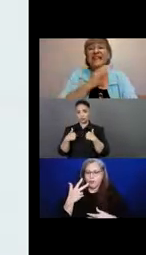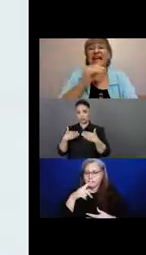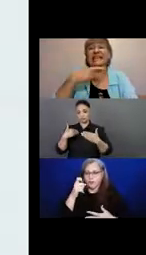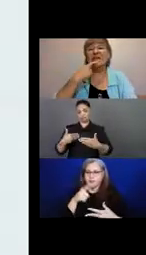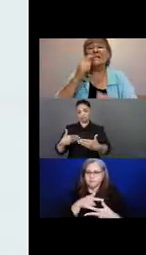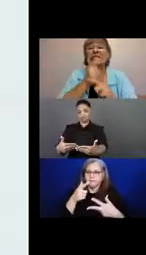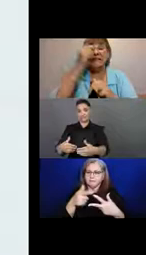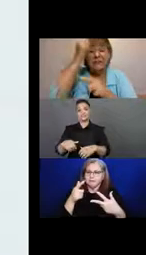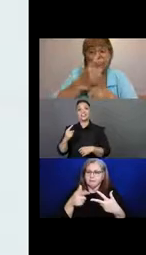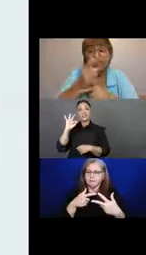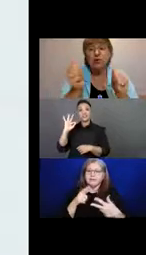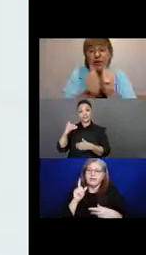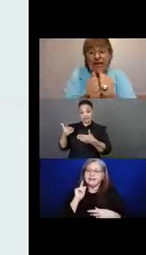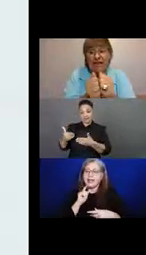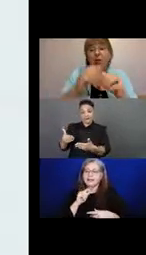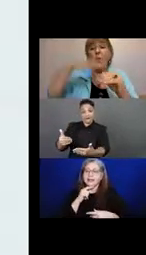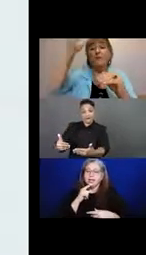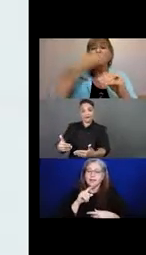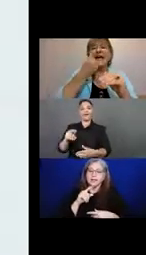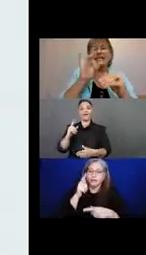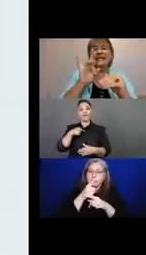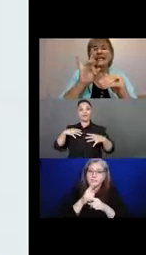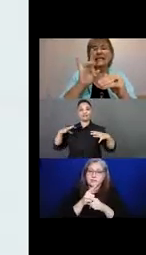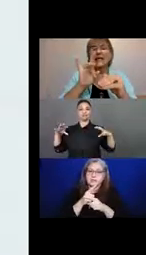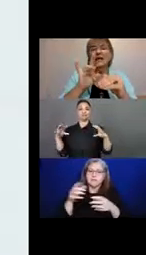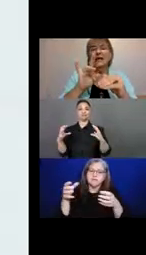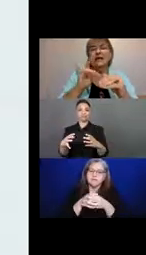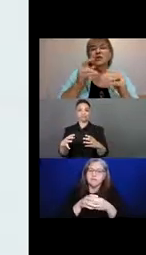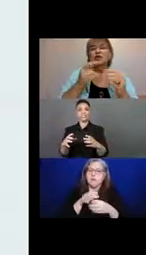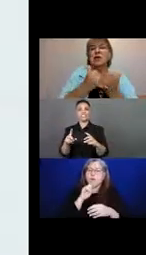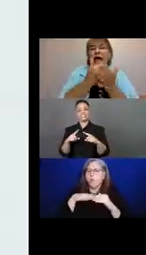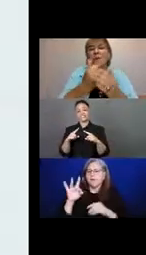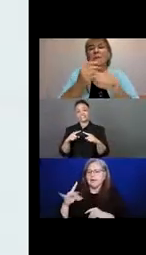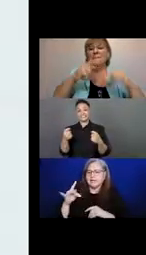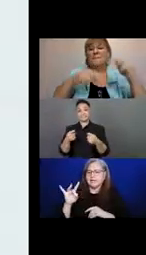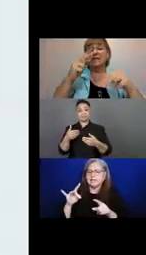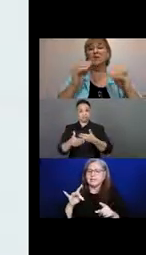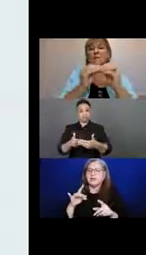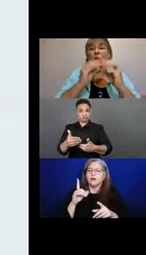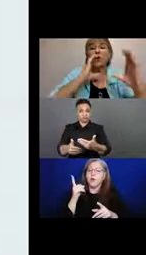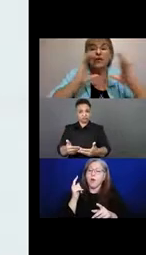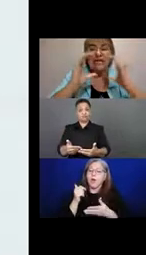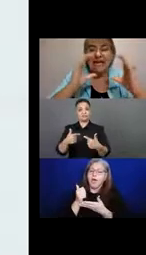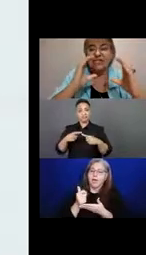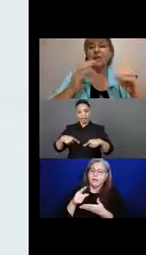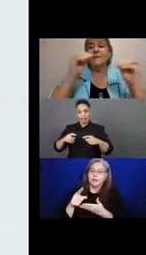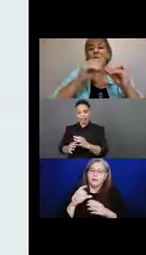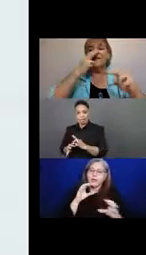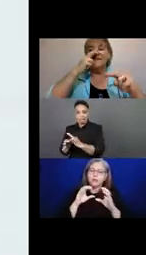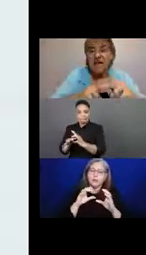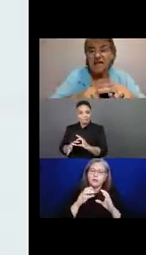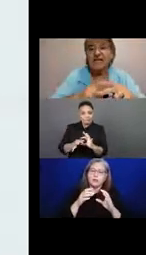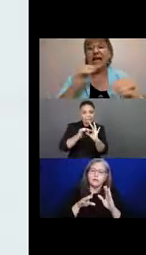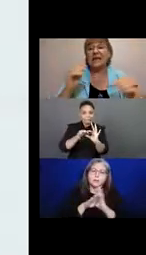deaf and hearing siblings together over 18 to help build more communication,